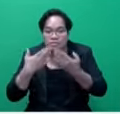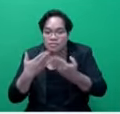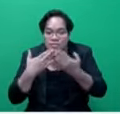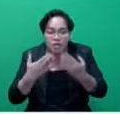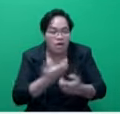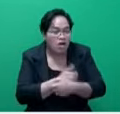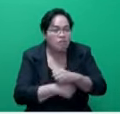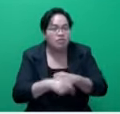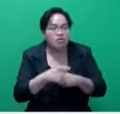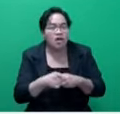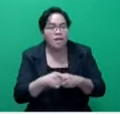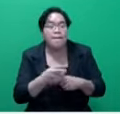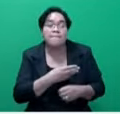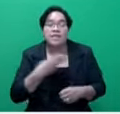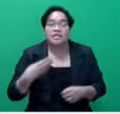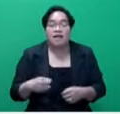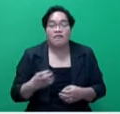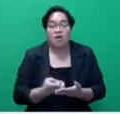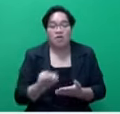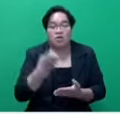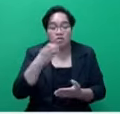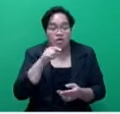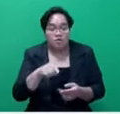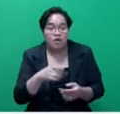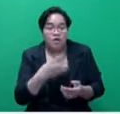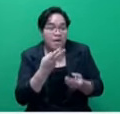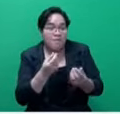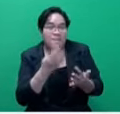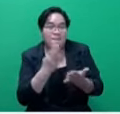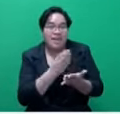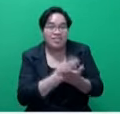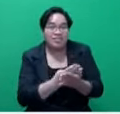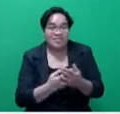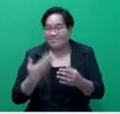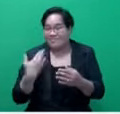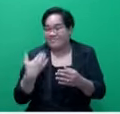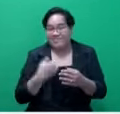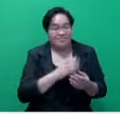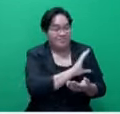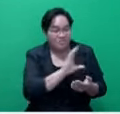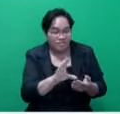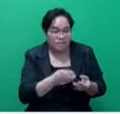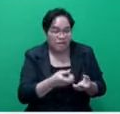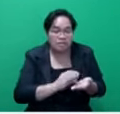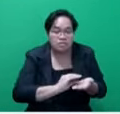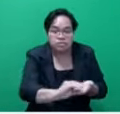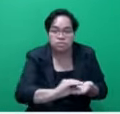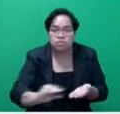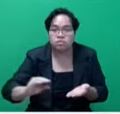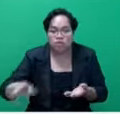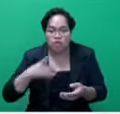Honourable Minister for Economy for the pro-growth stimulus budget, creating conditions for reigniting economic